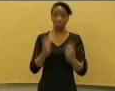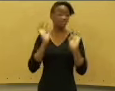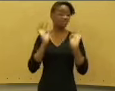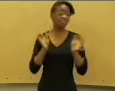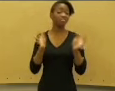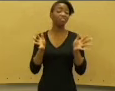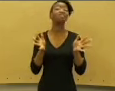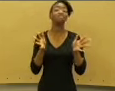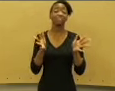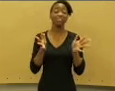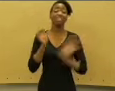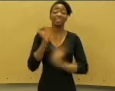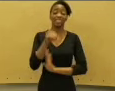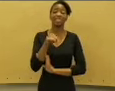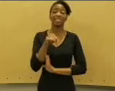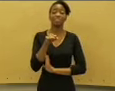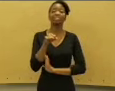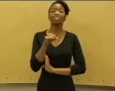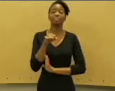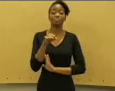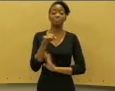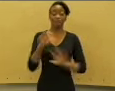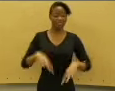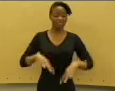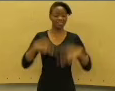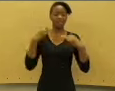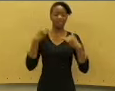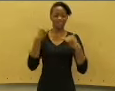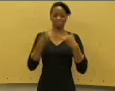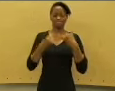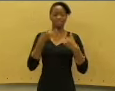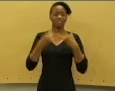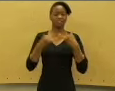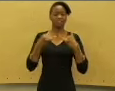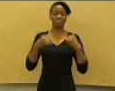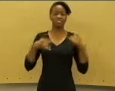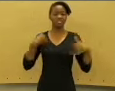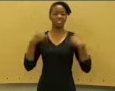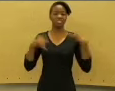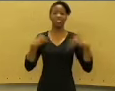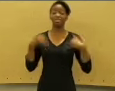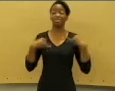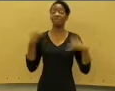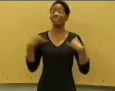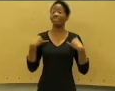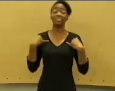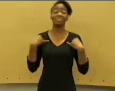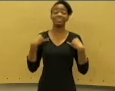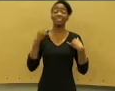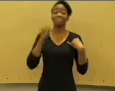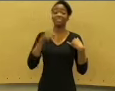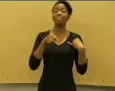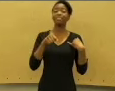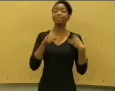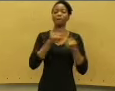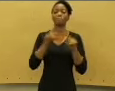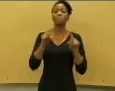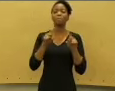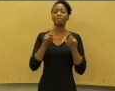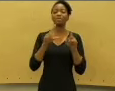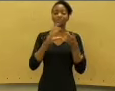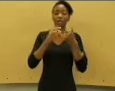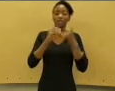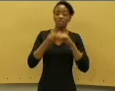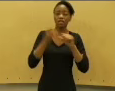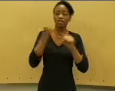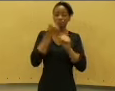before we even start talking about self-pleasure. So I try and assess how age-appropriate it is, and then we